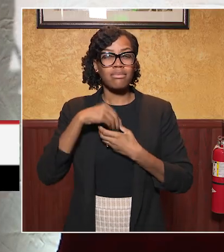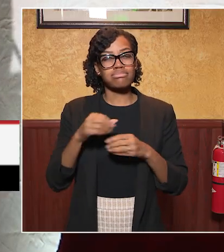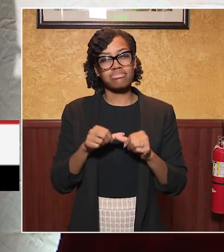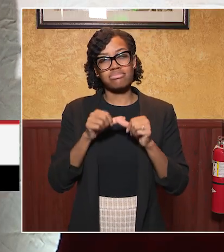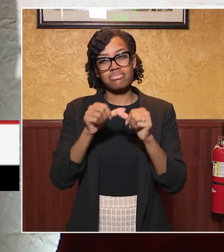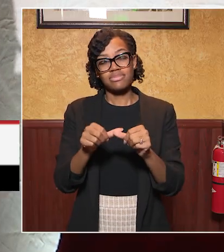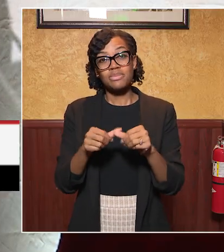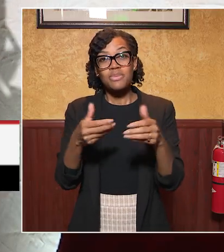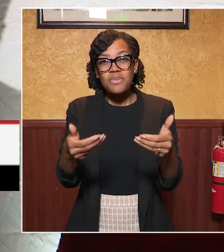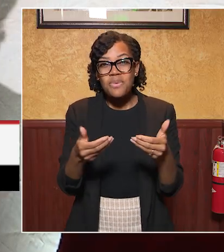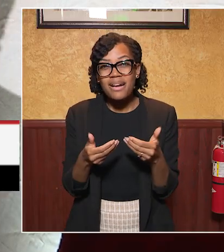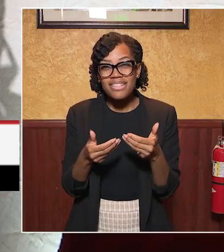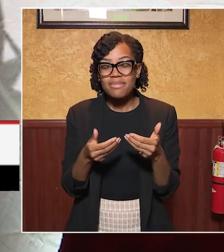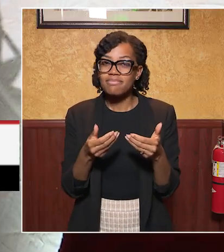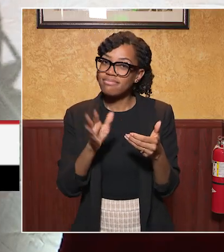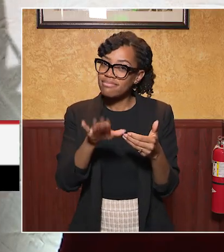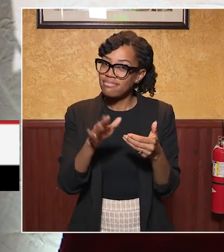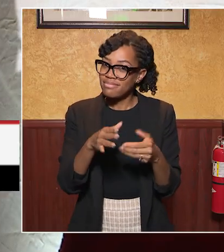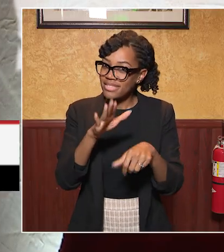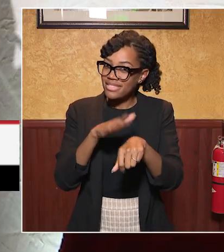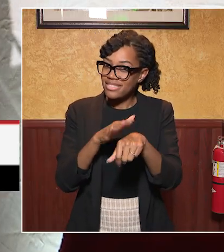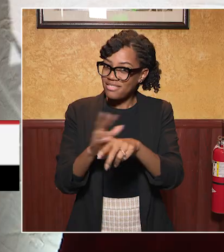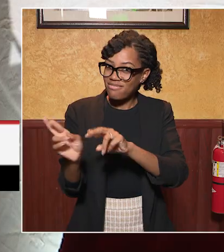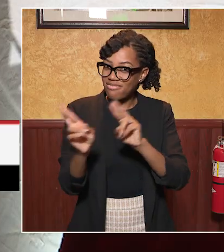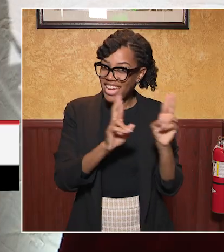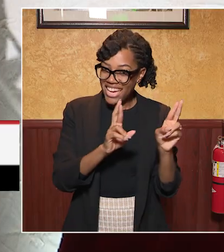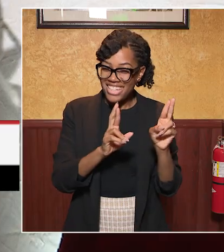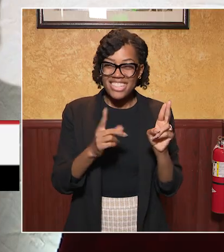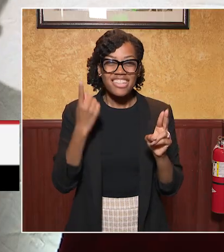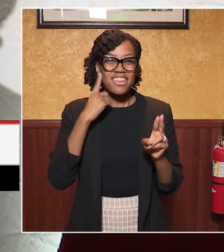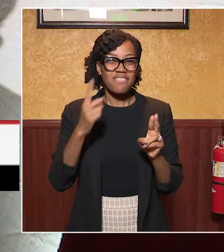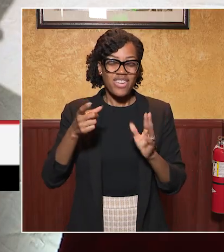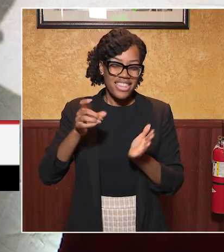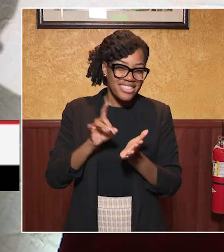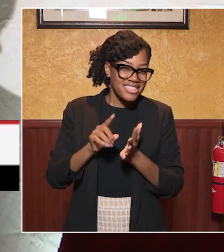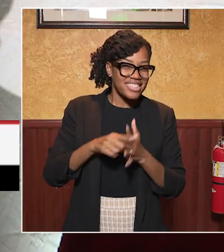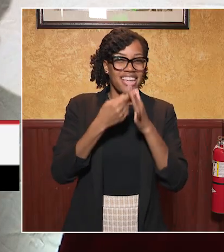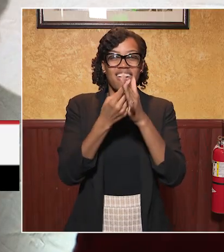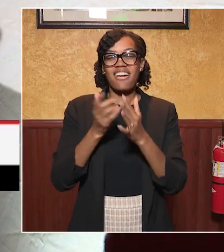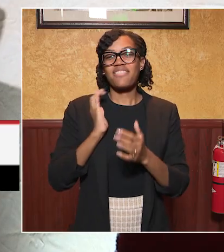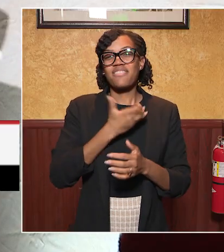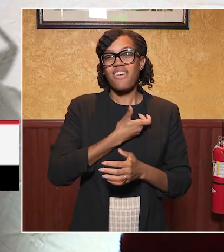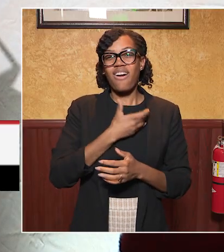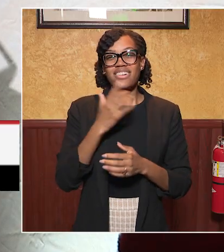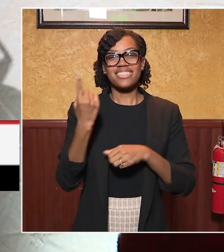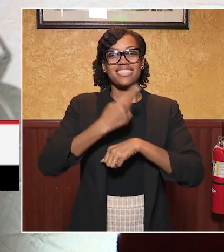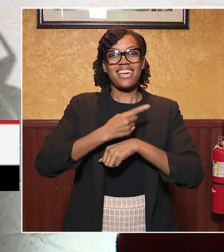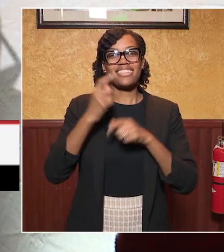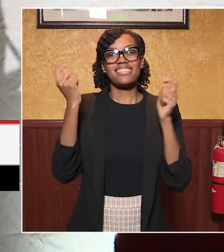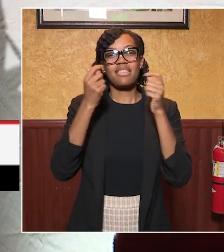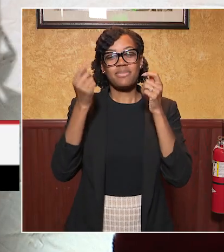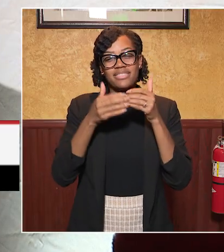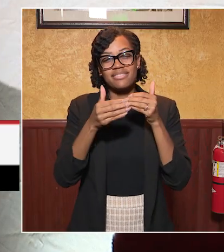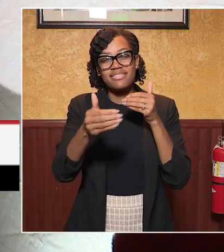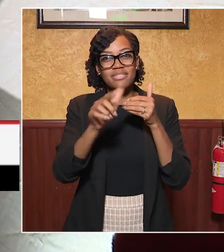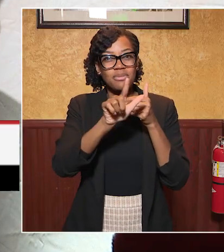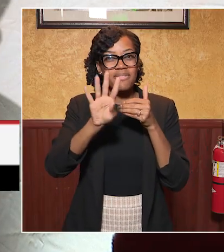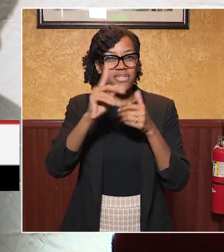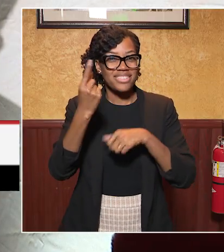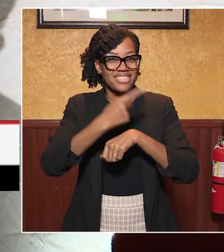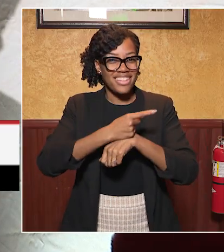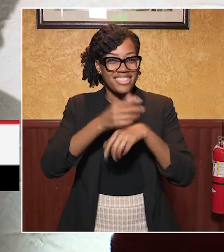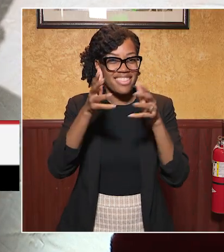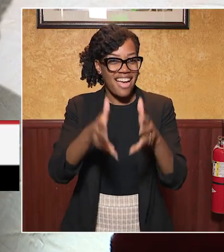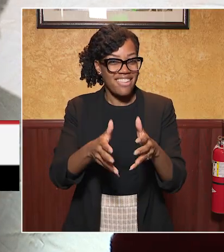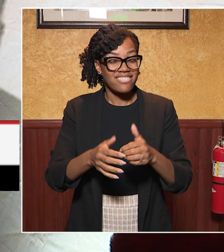say, get ready, you all, for the kickoff of this 31-day celebration where every weekend, rain or shine, we